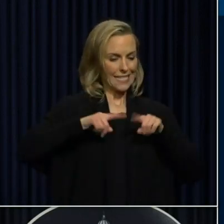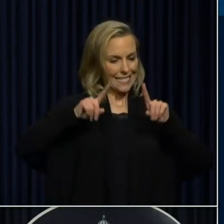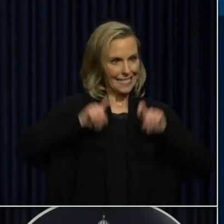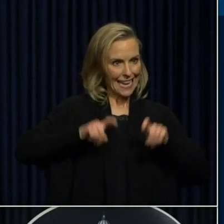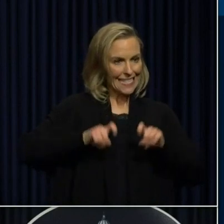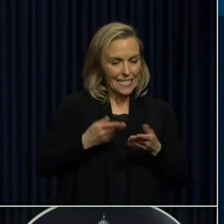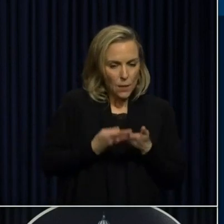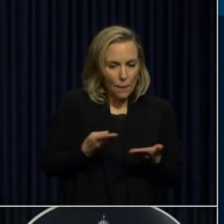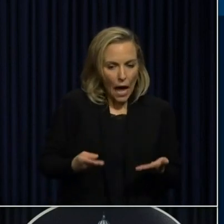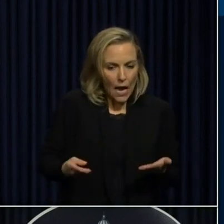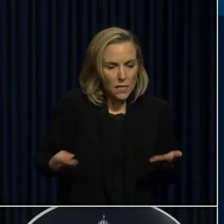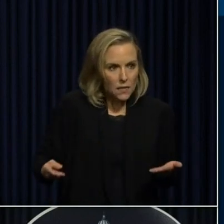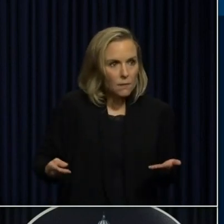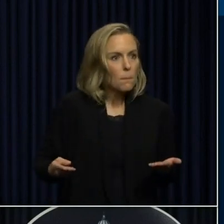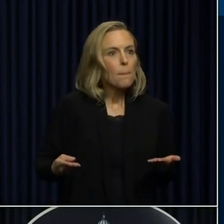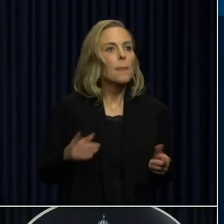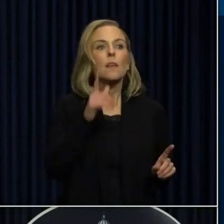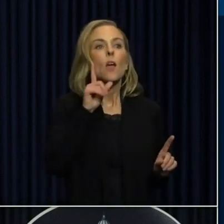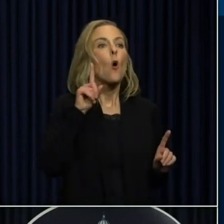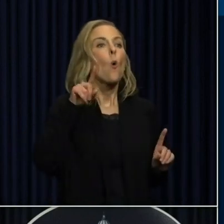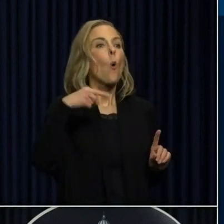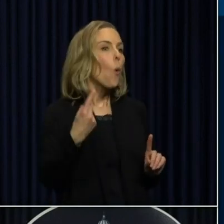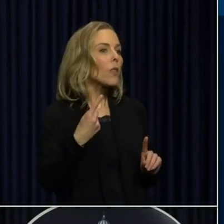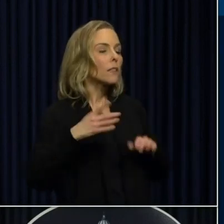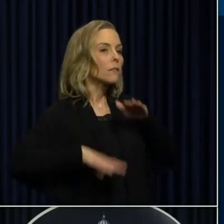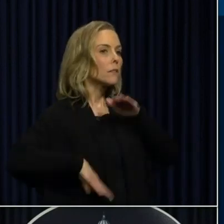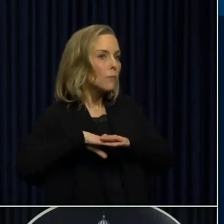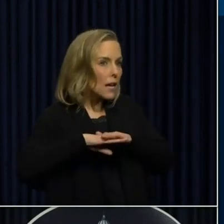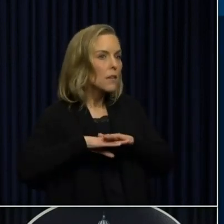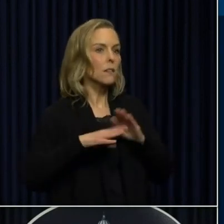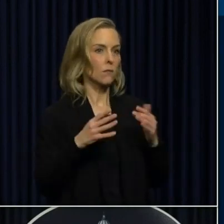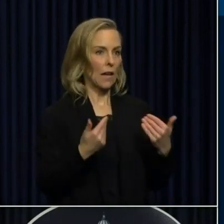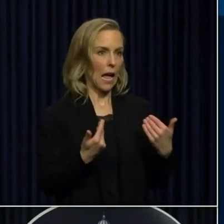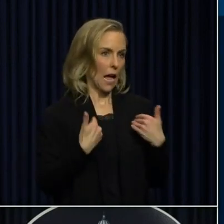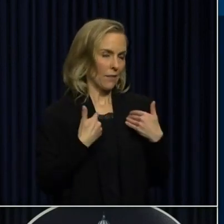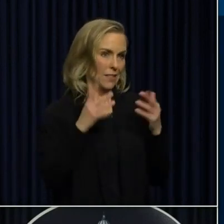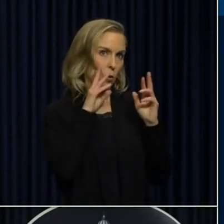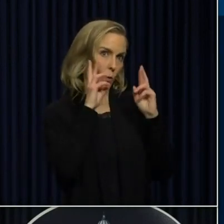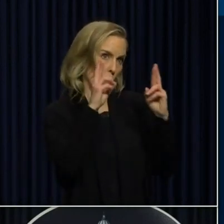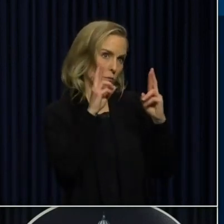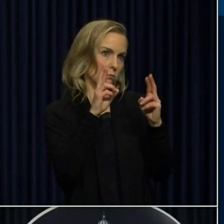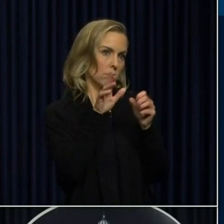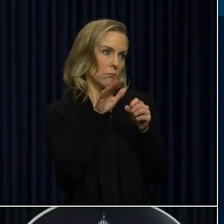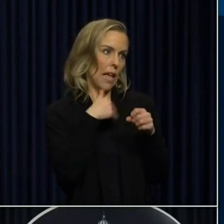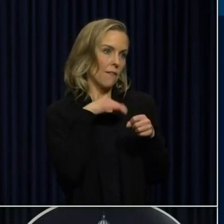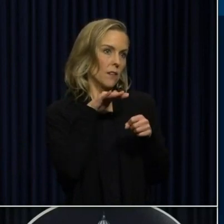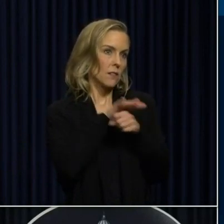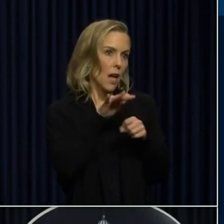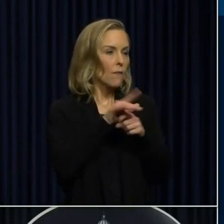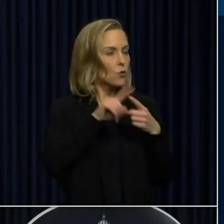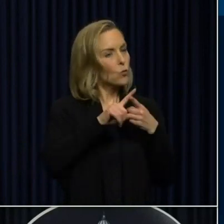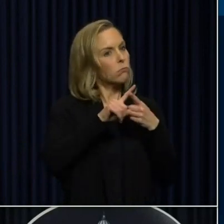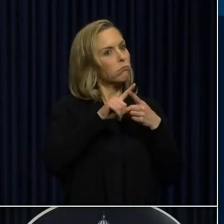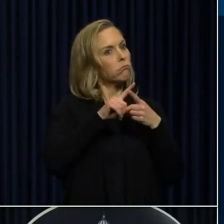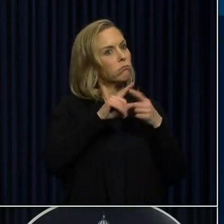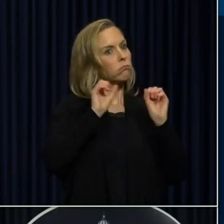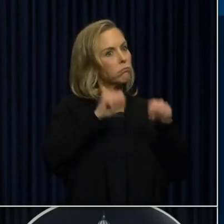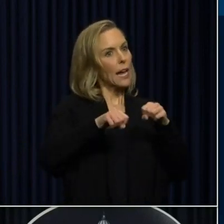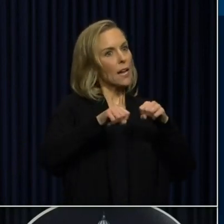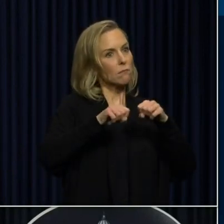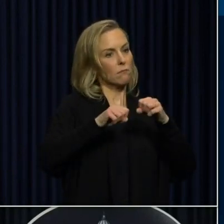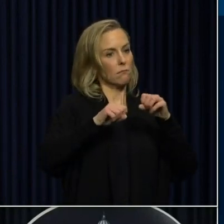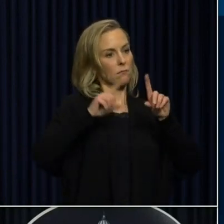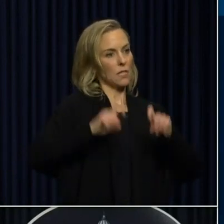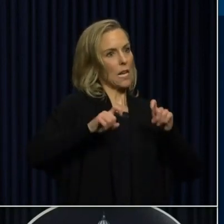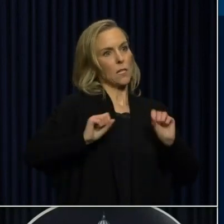testing supplies, not the capacity, and we hope that eventually we will have enough to reach our capacity. Number